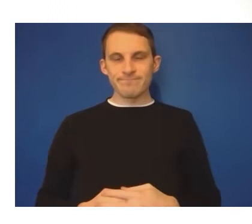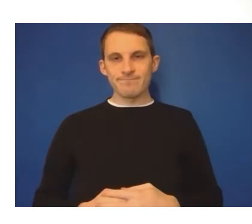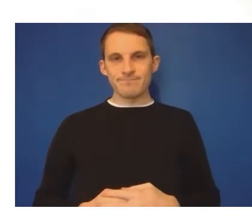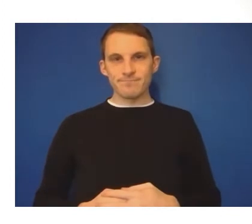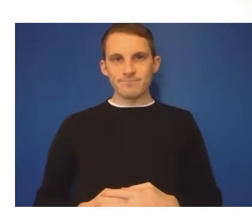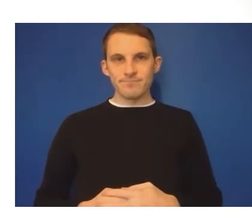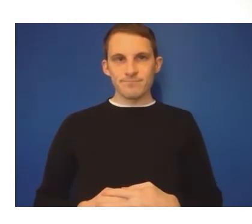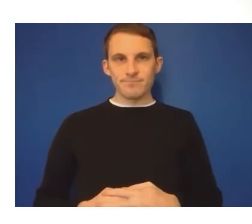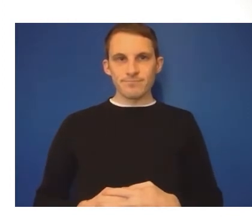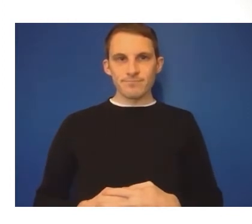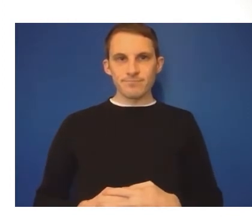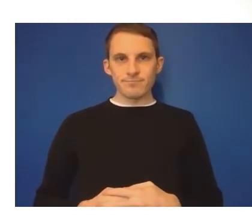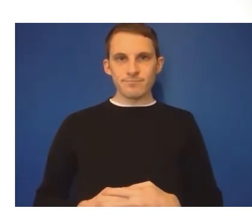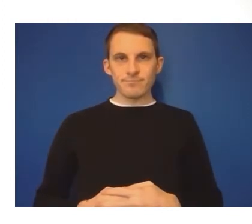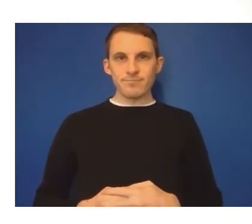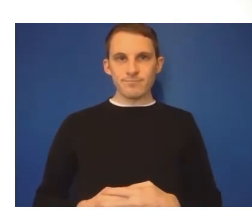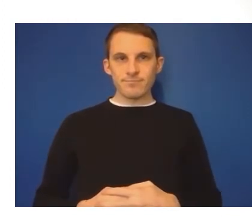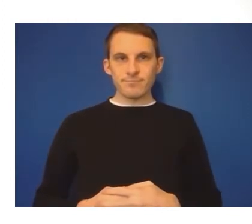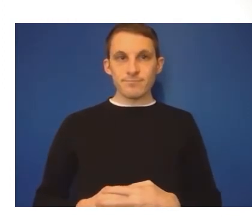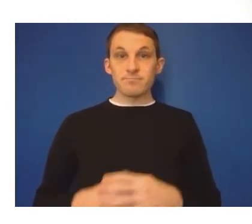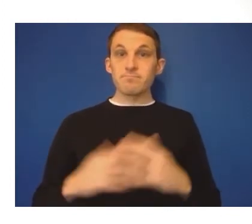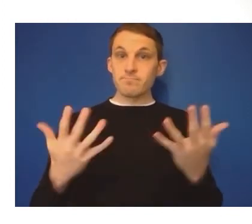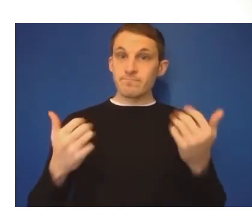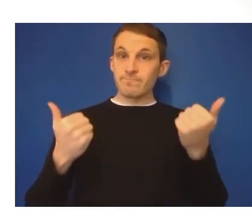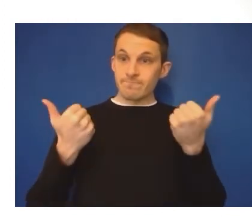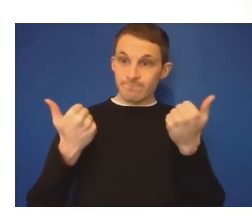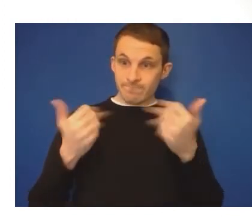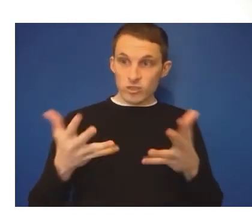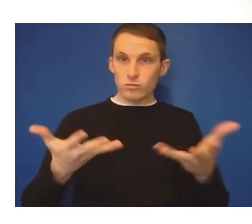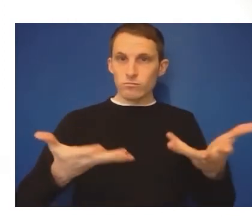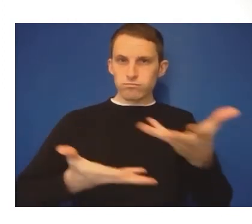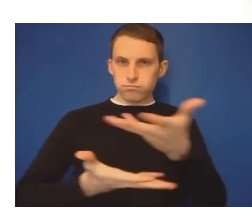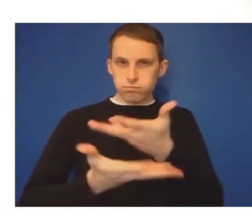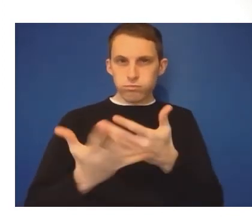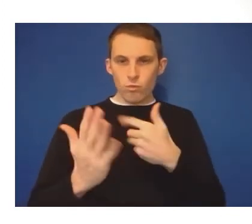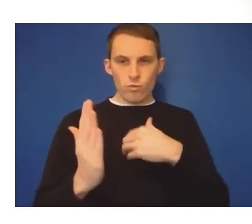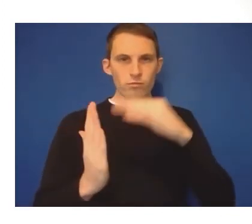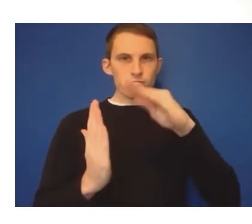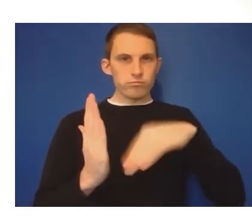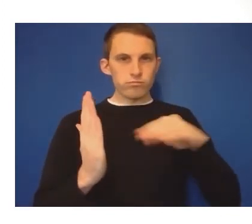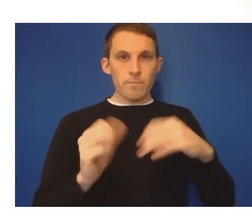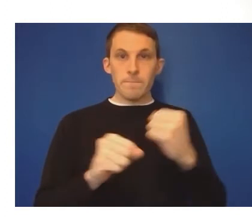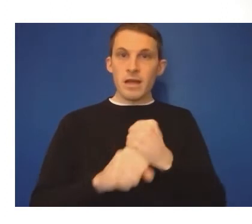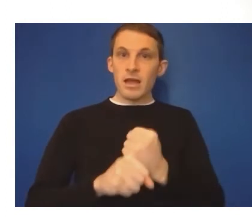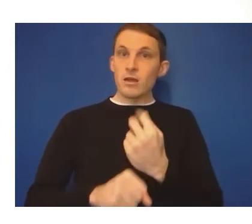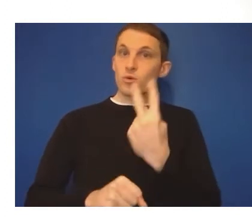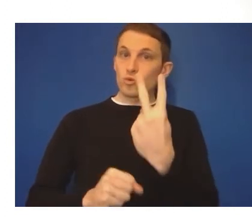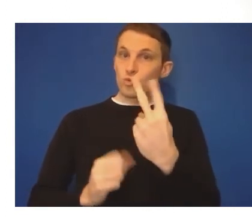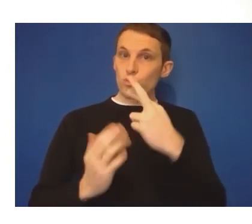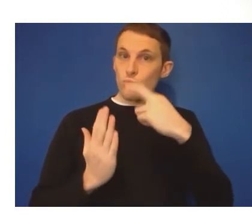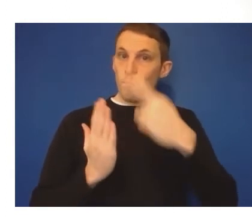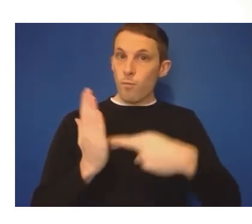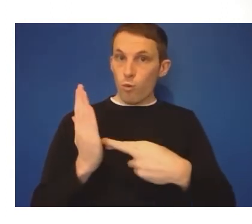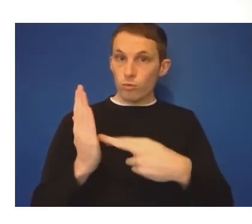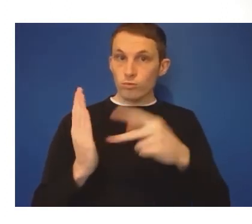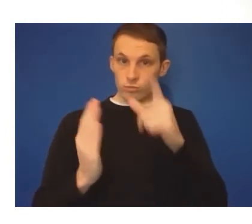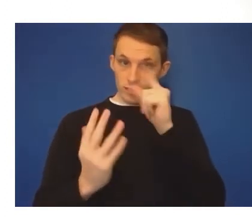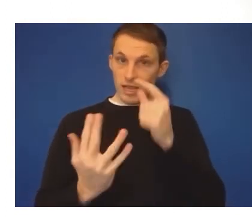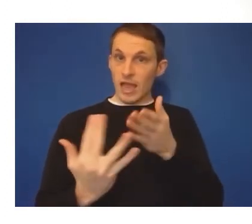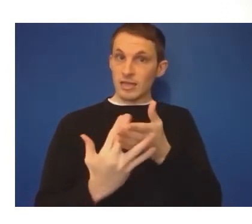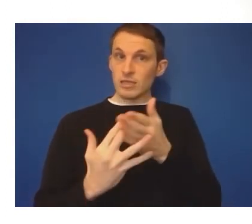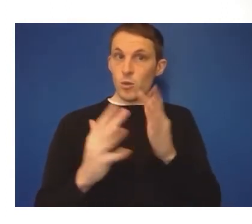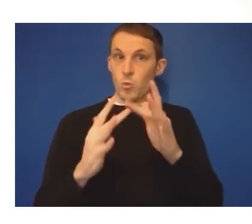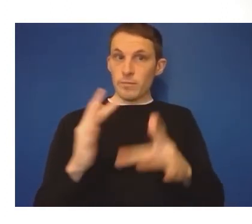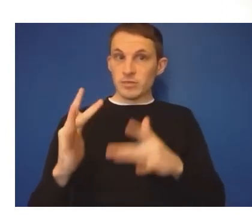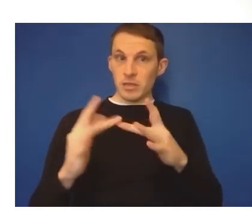And so then we put all this background work together to produce 2 reports that again are available on our website. I've got the